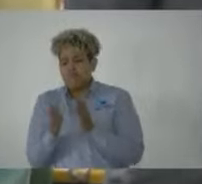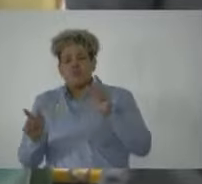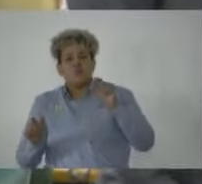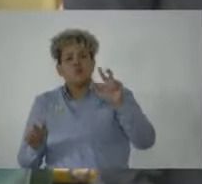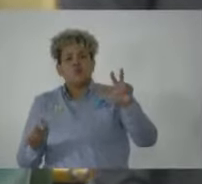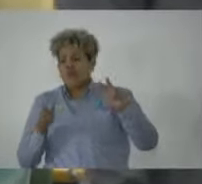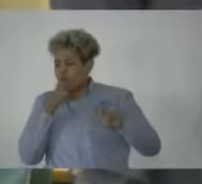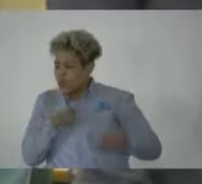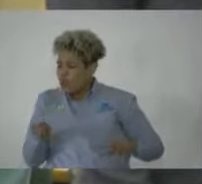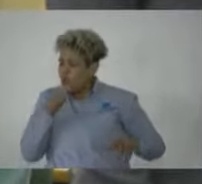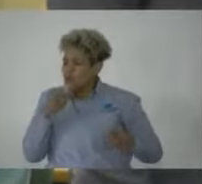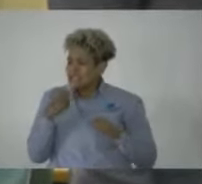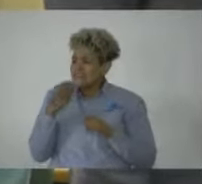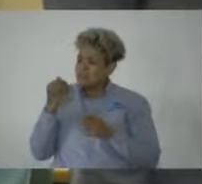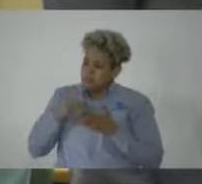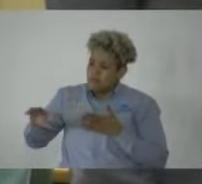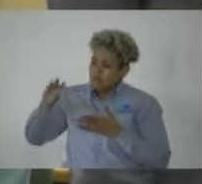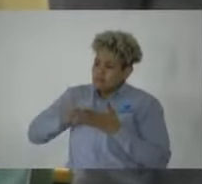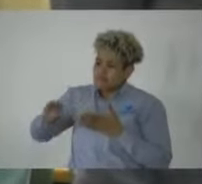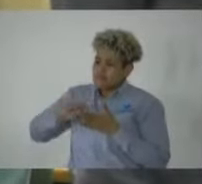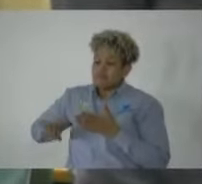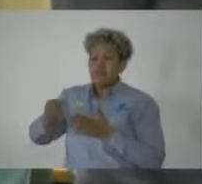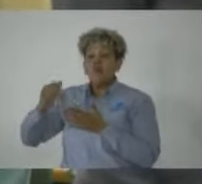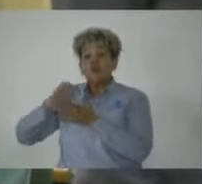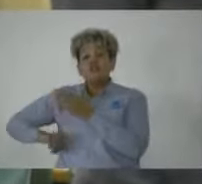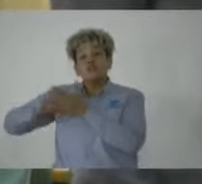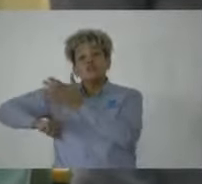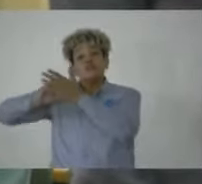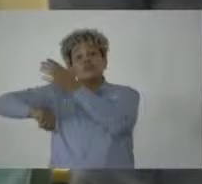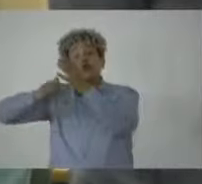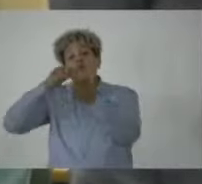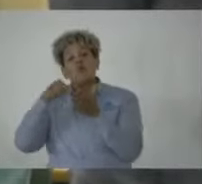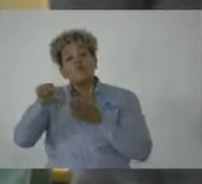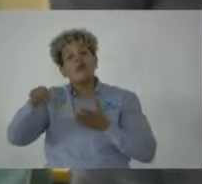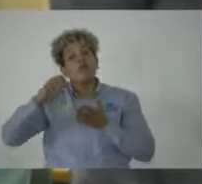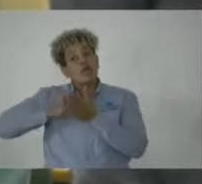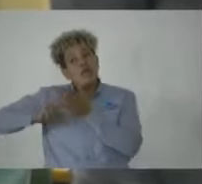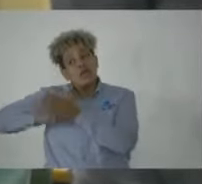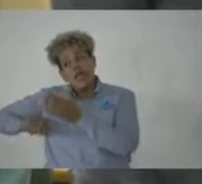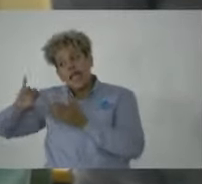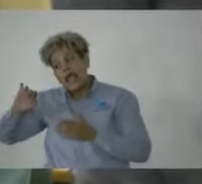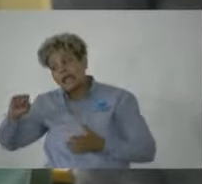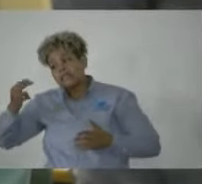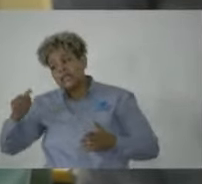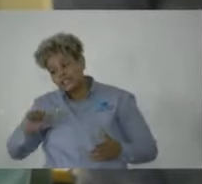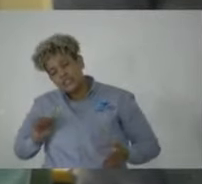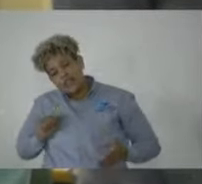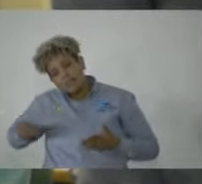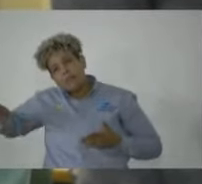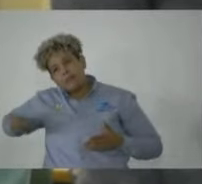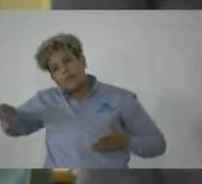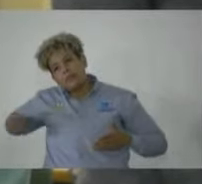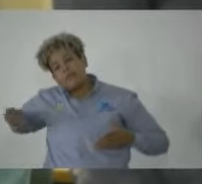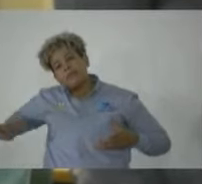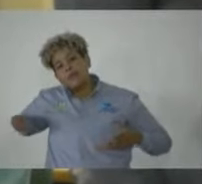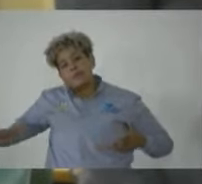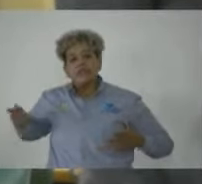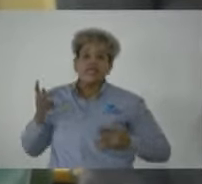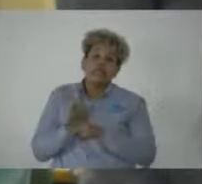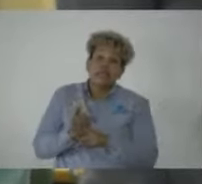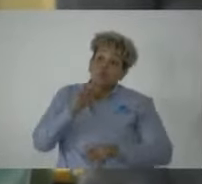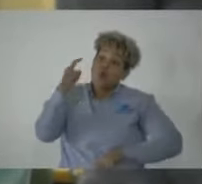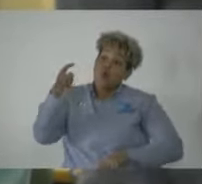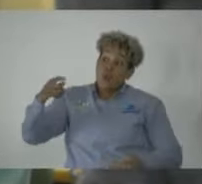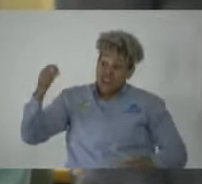for whom statutory contributions are deducted or who pay statutory deductions themselves. It is only fair, Madam Speaker, that a